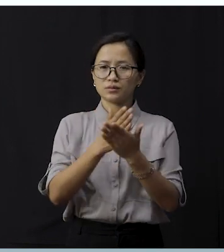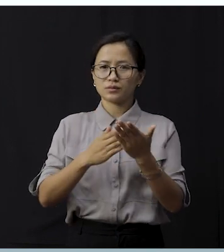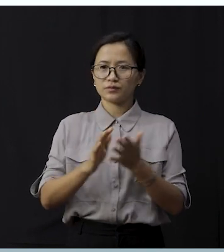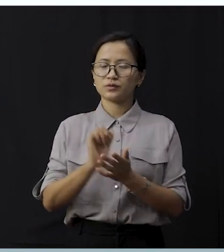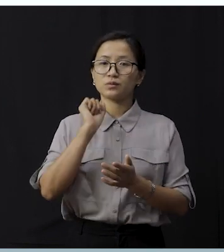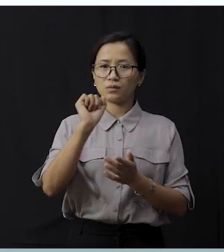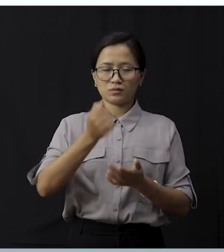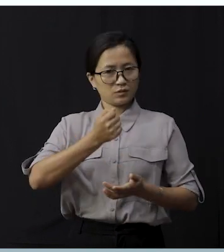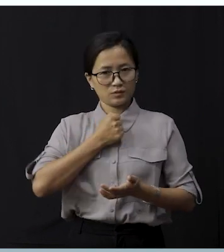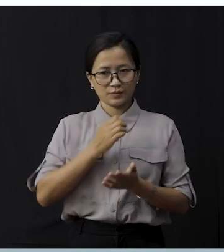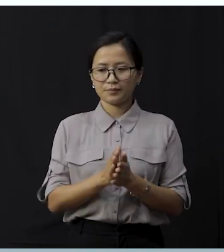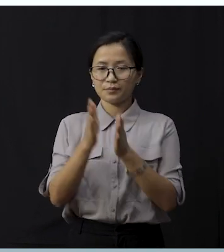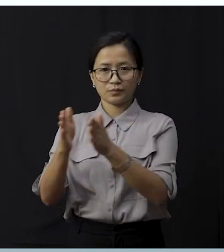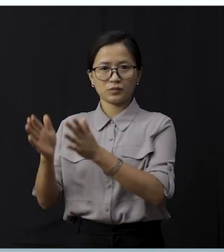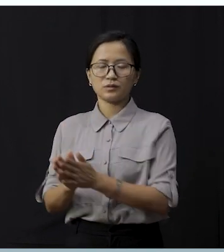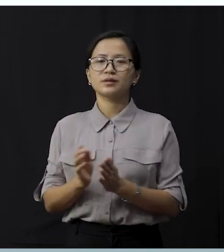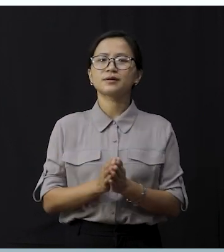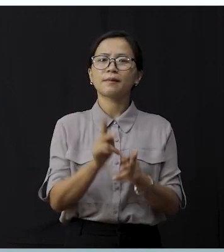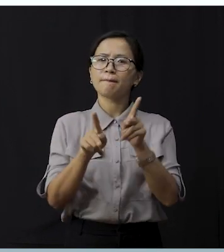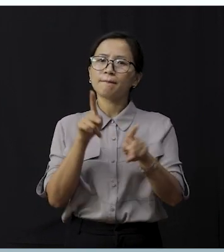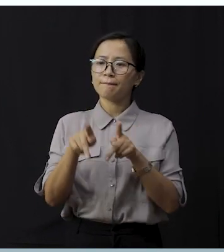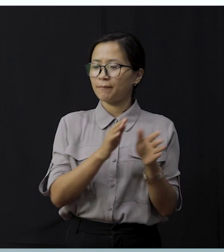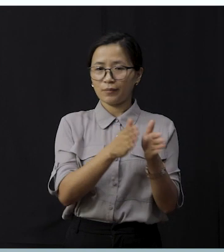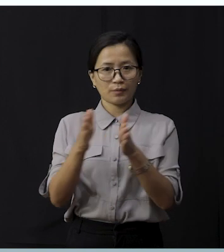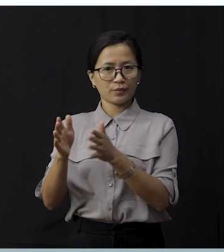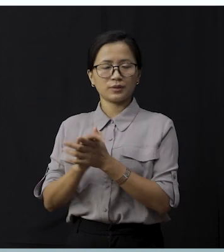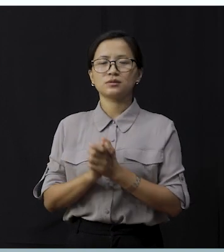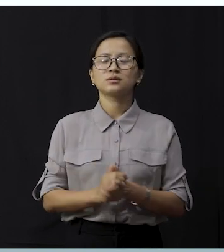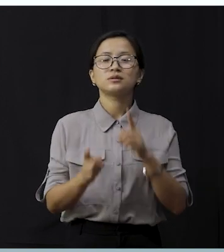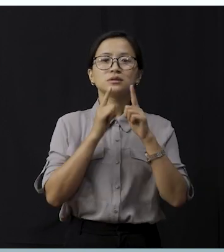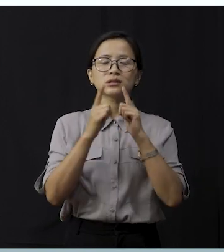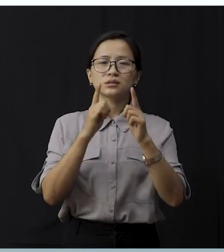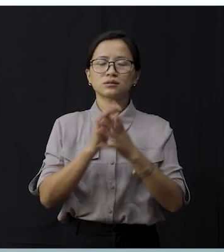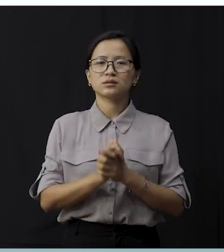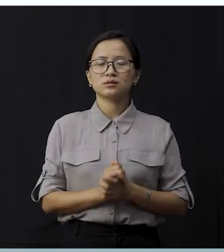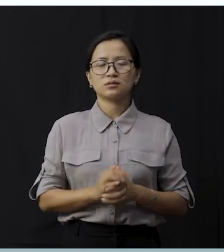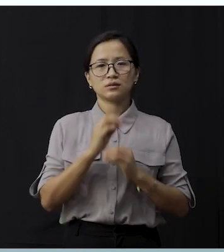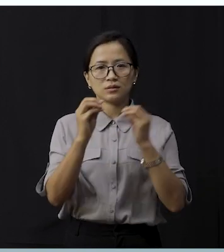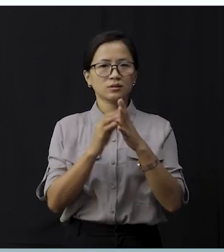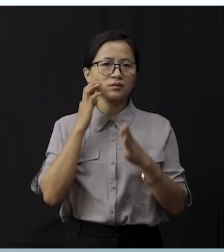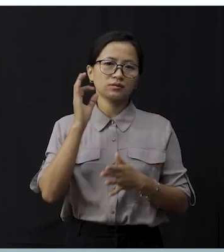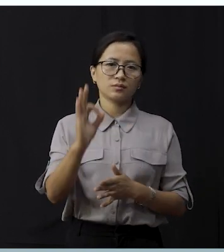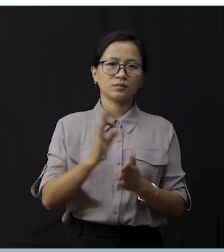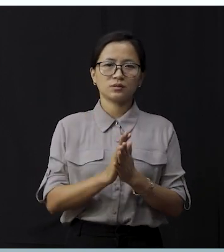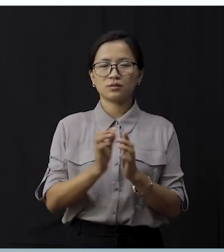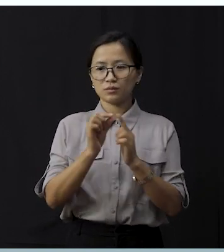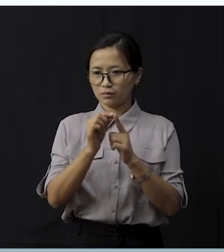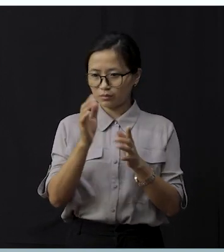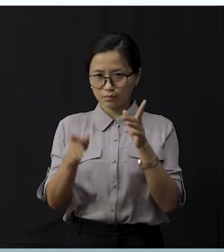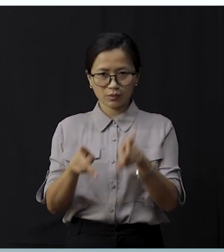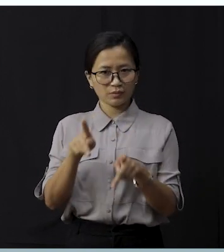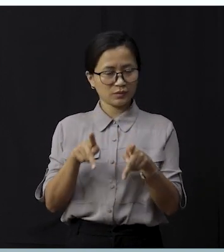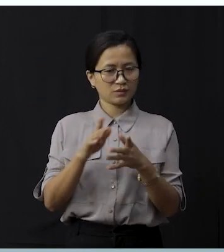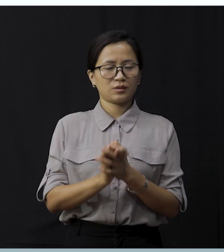private property and a public property. And then we will also be discussing about the importance of a public